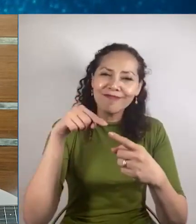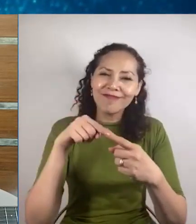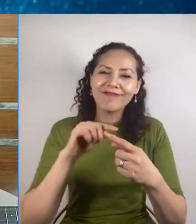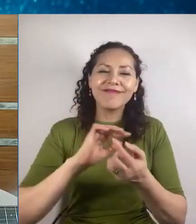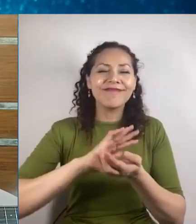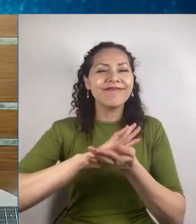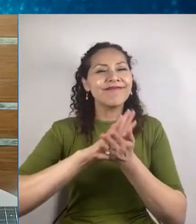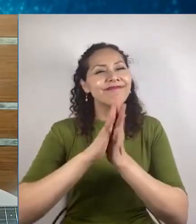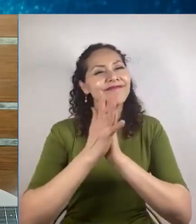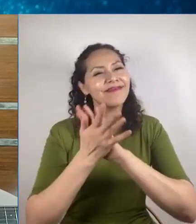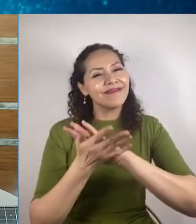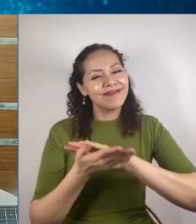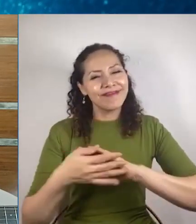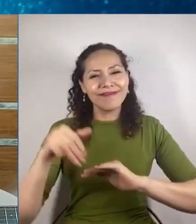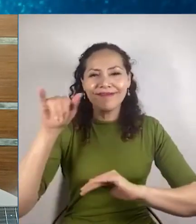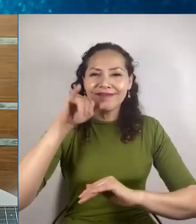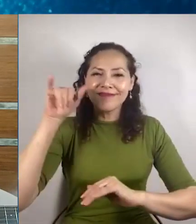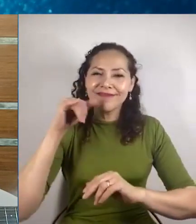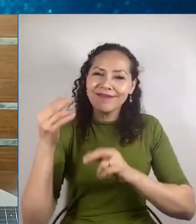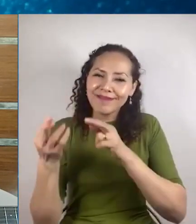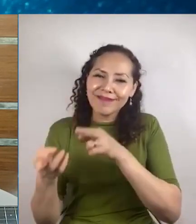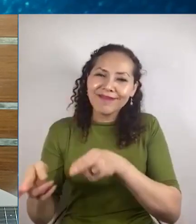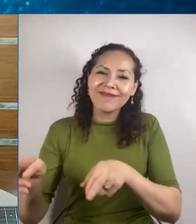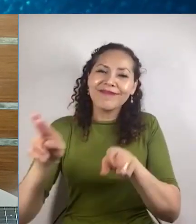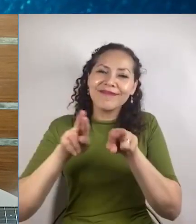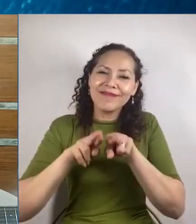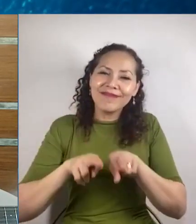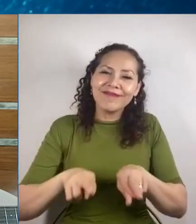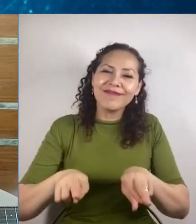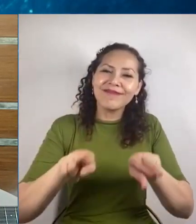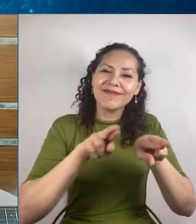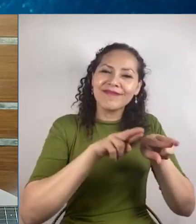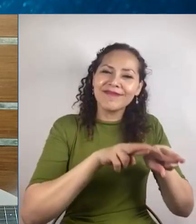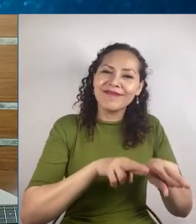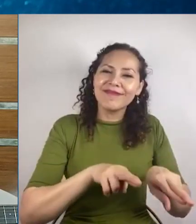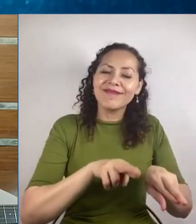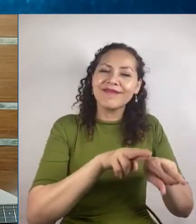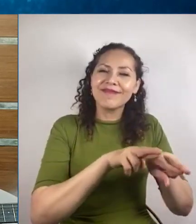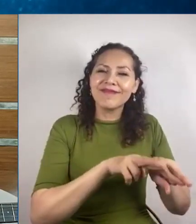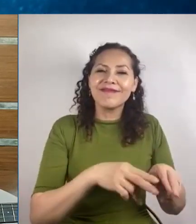When peace like a river